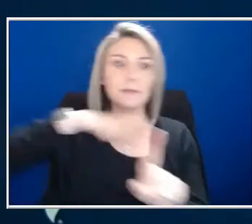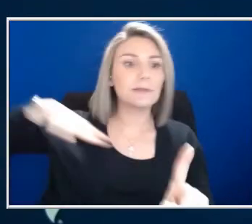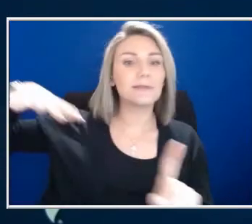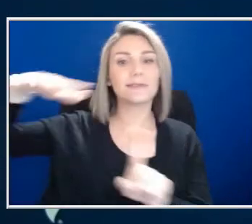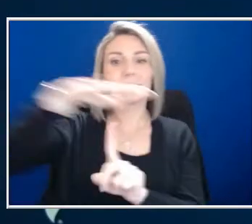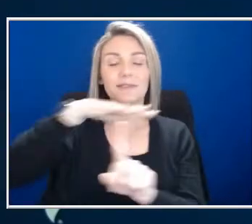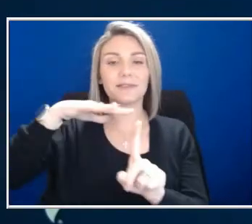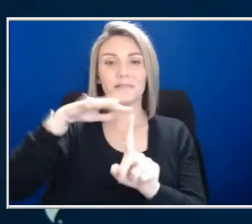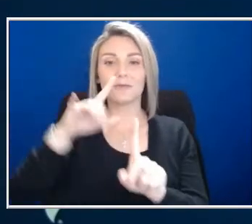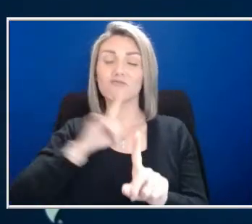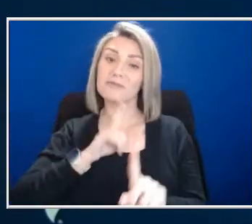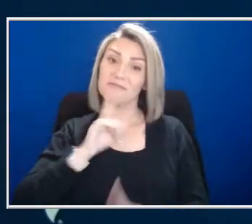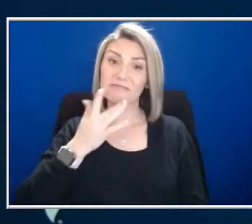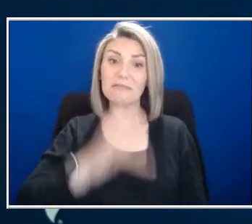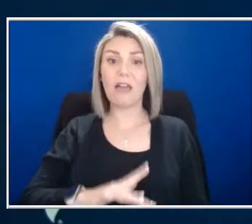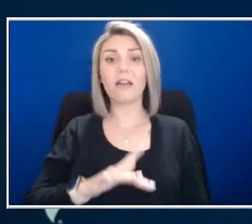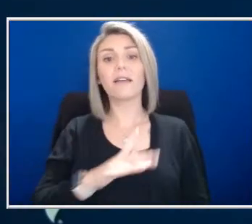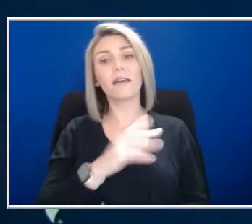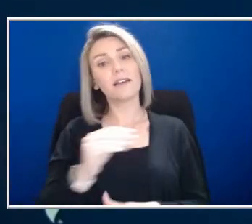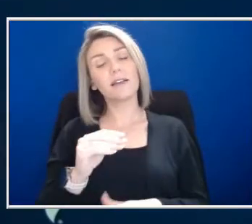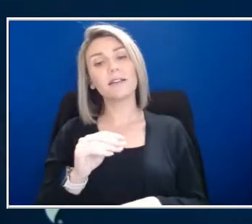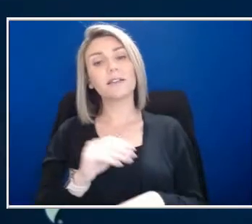And then, you know, I think that